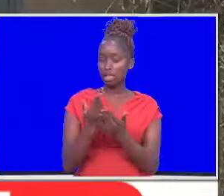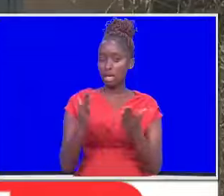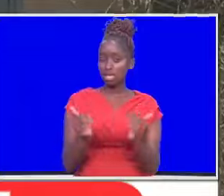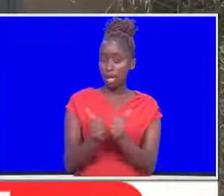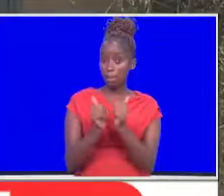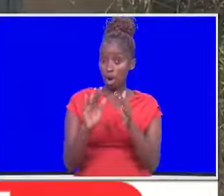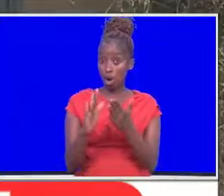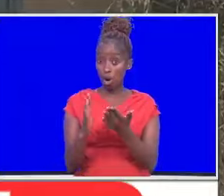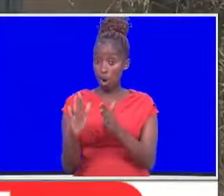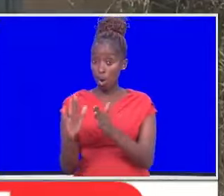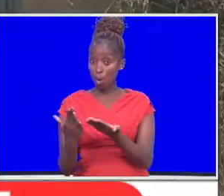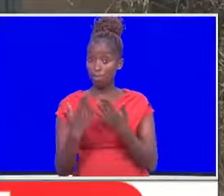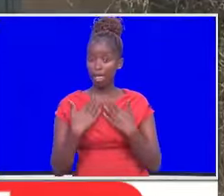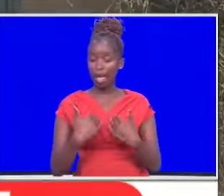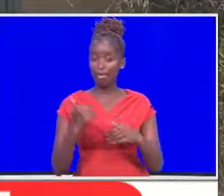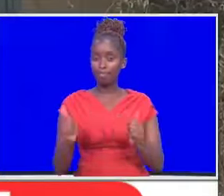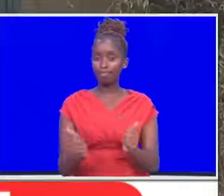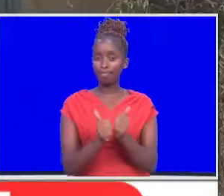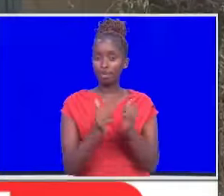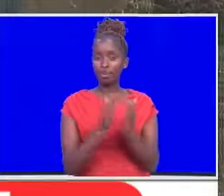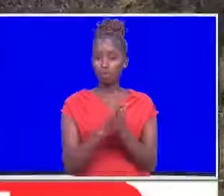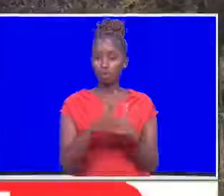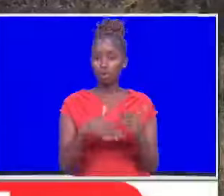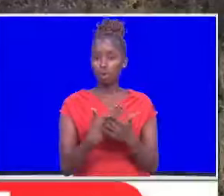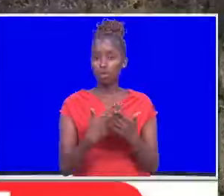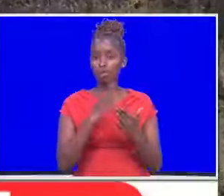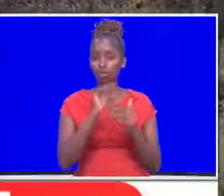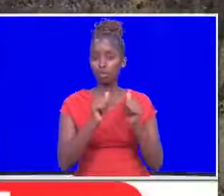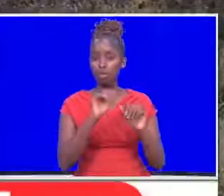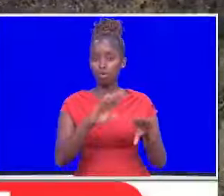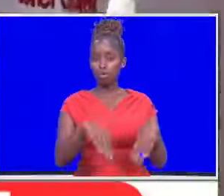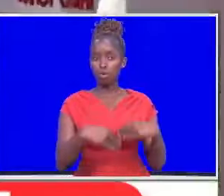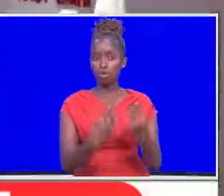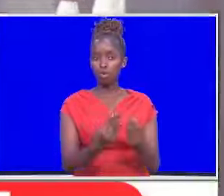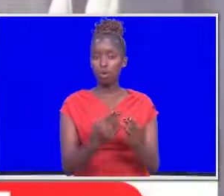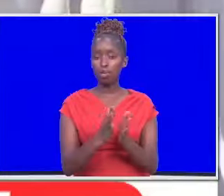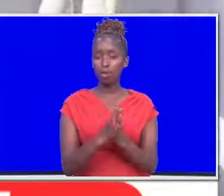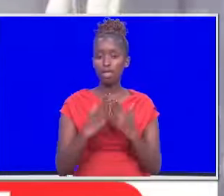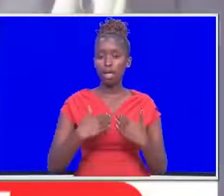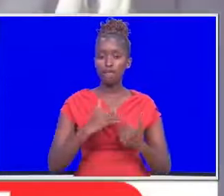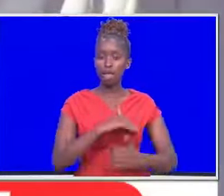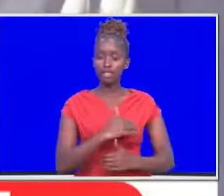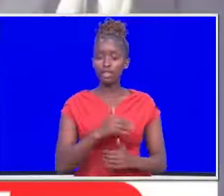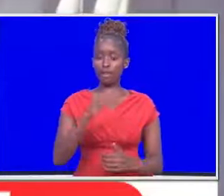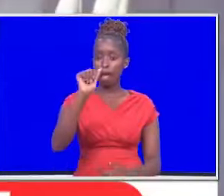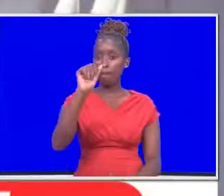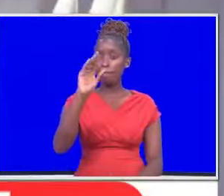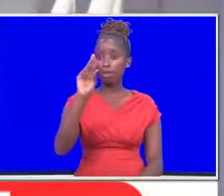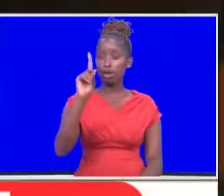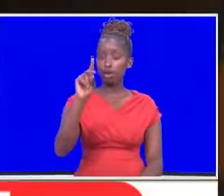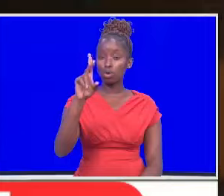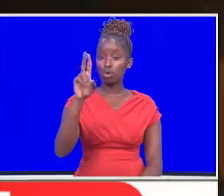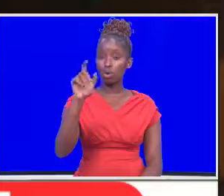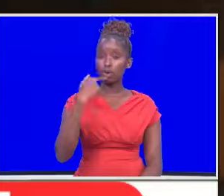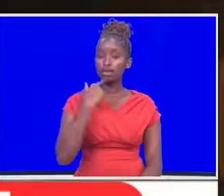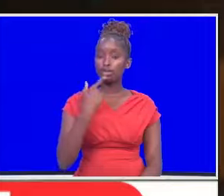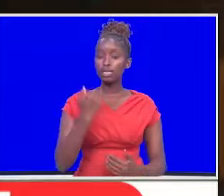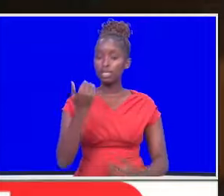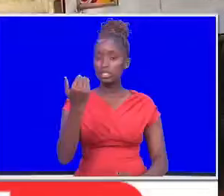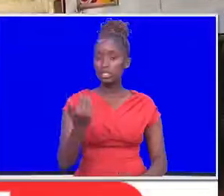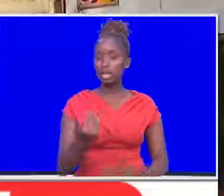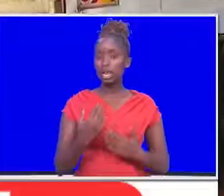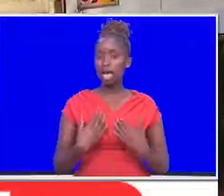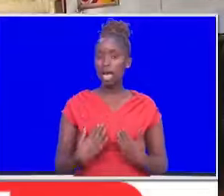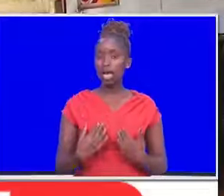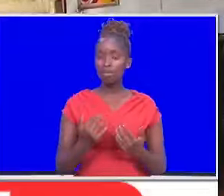clashes with the account provided by Kambu Hospital Chief Administrator Abdullah Aziz Ali, who asserted that the child was brought to